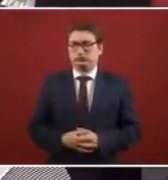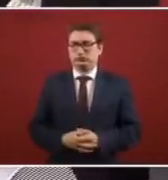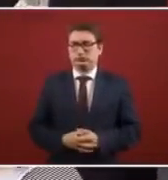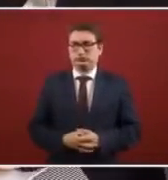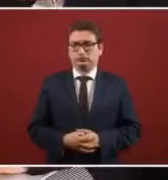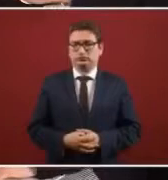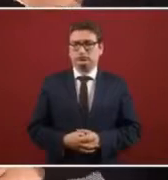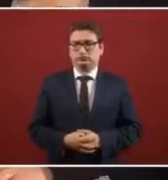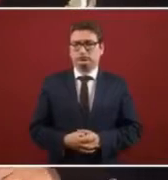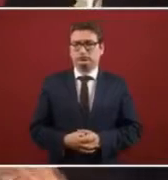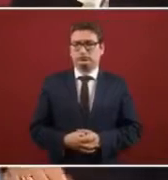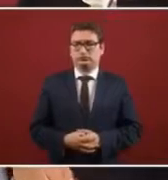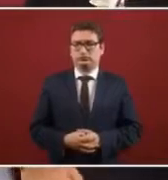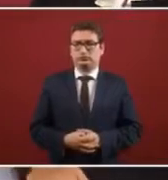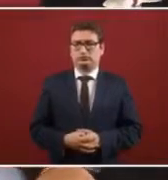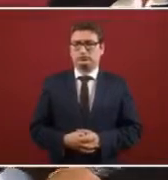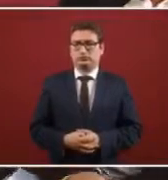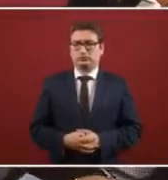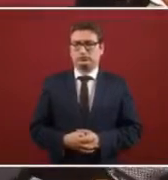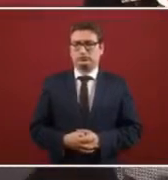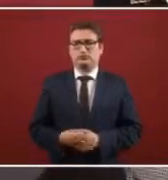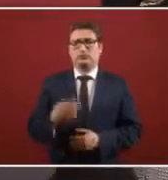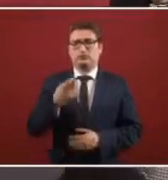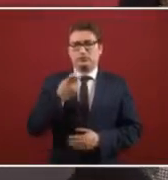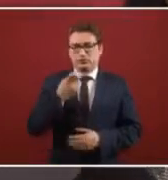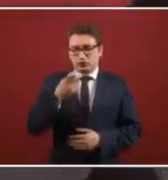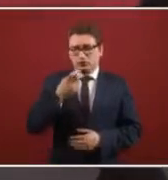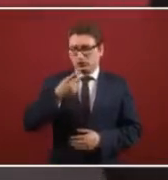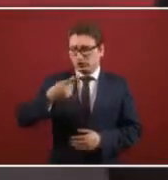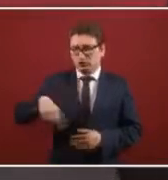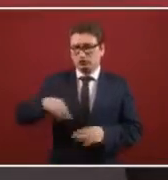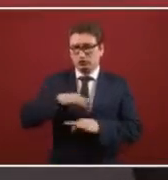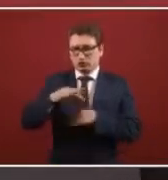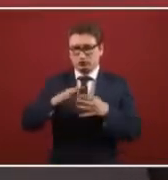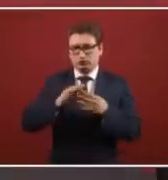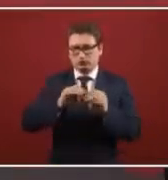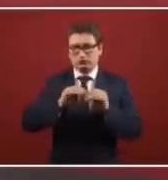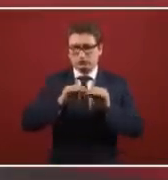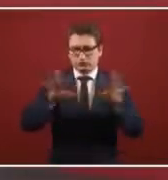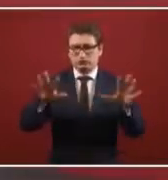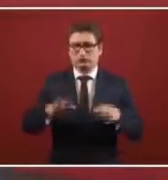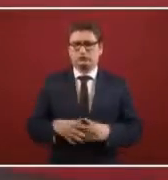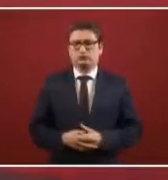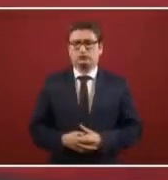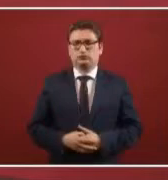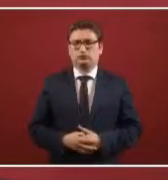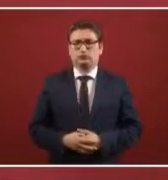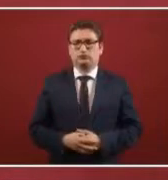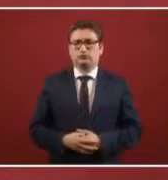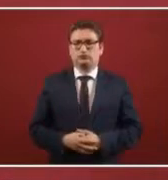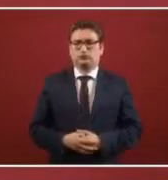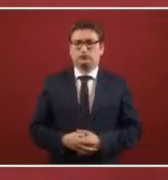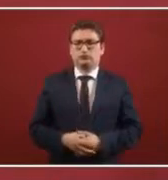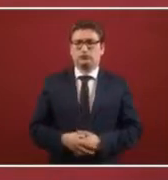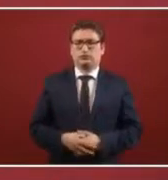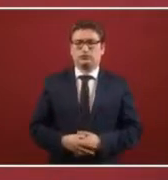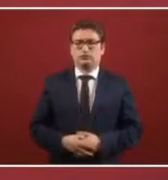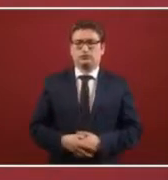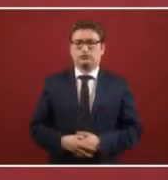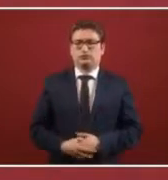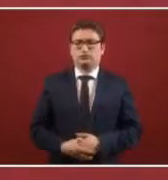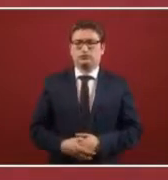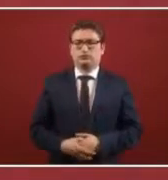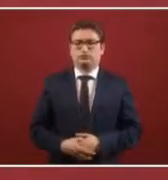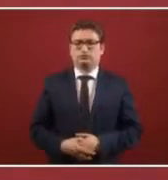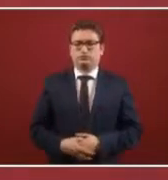Todo eso tiene que quedar. All this has to be very clear. Entonces, So therefore, es